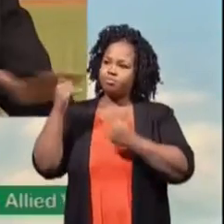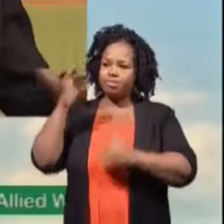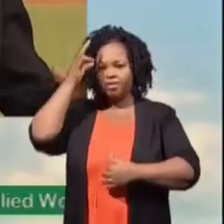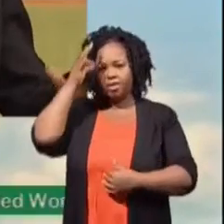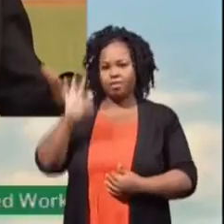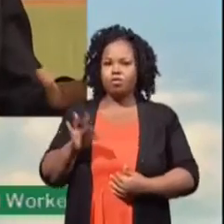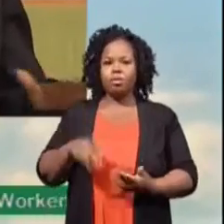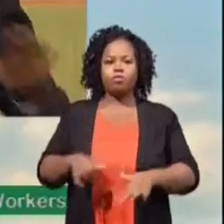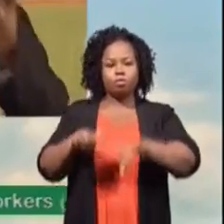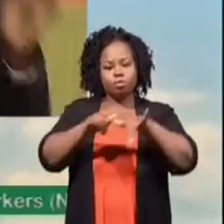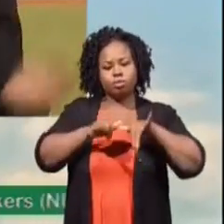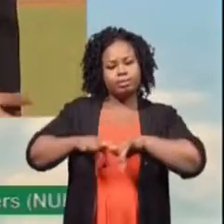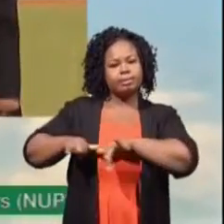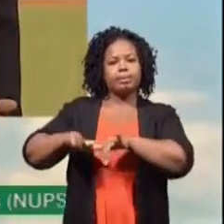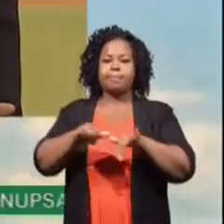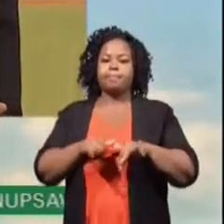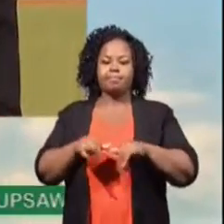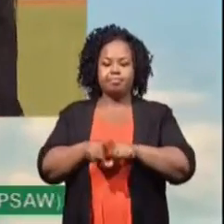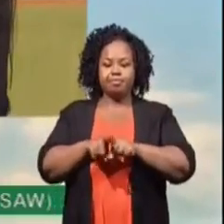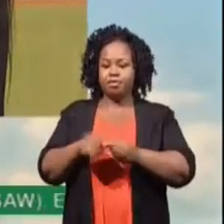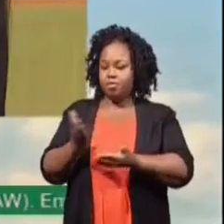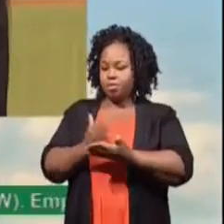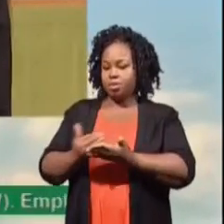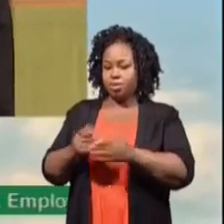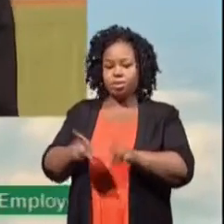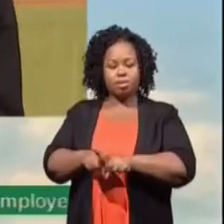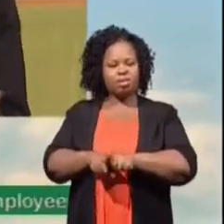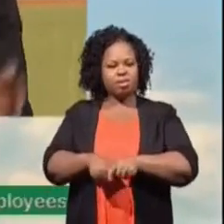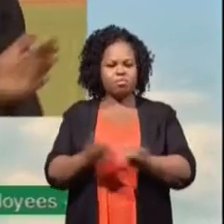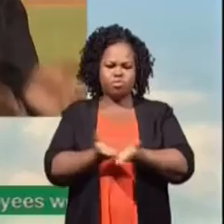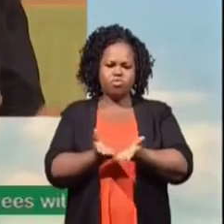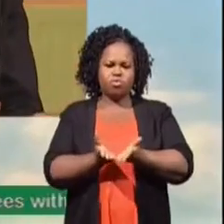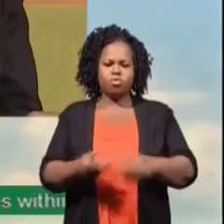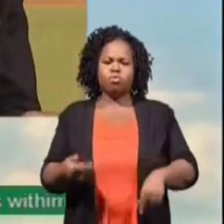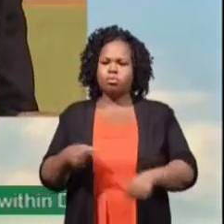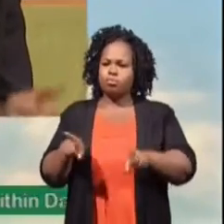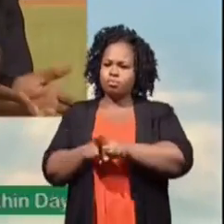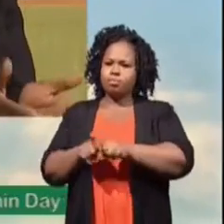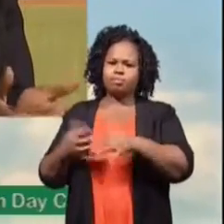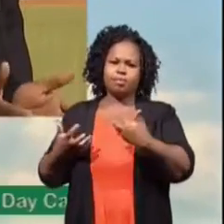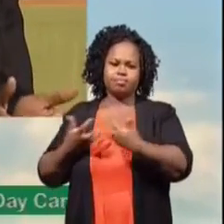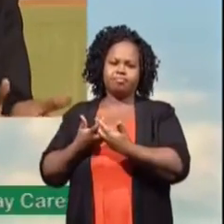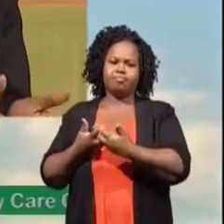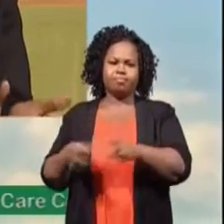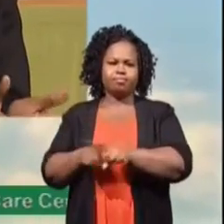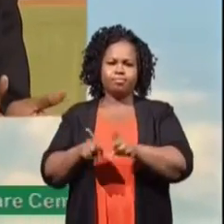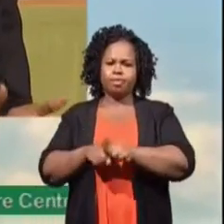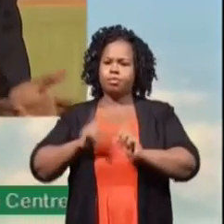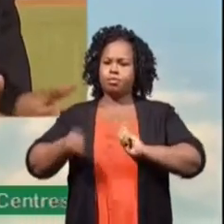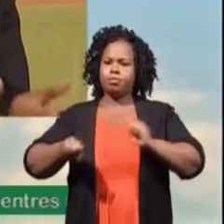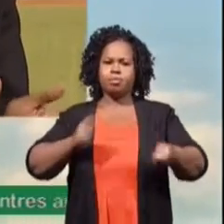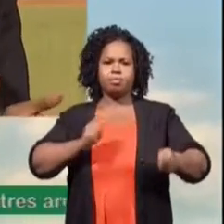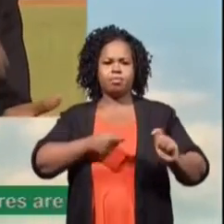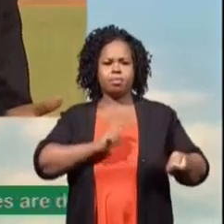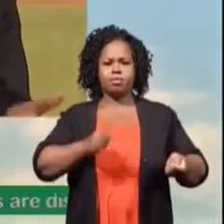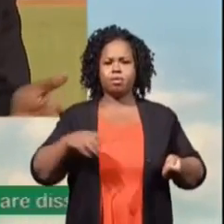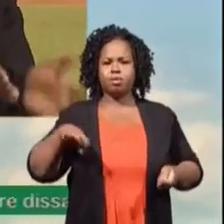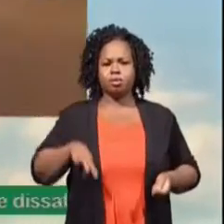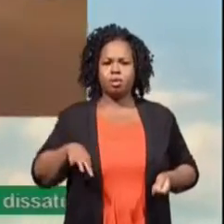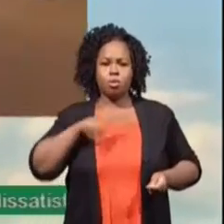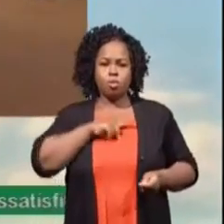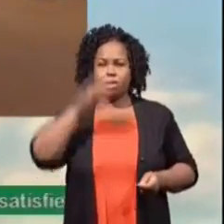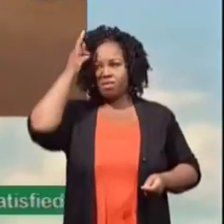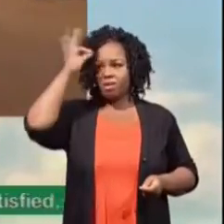for uniformity kungu-sector yama-crash njengasesikolweni sicela bangene so that they must pay salaries zabo mistress once